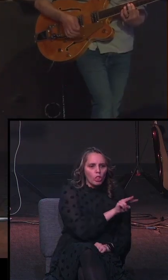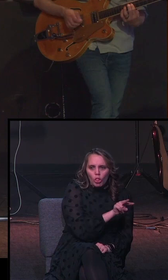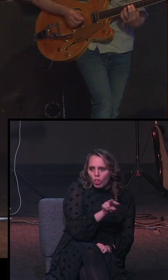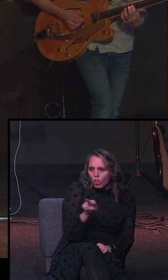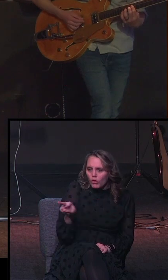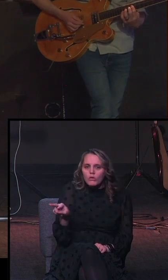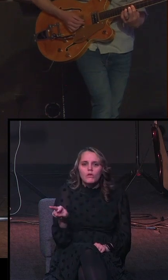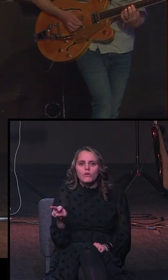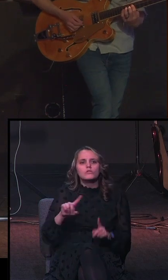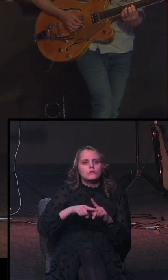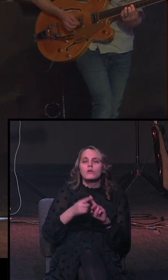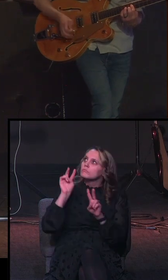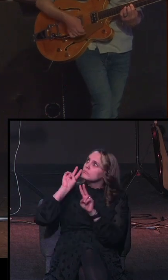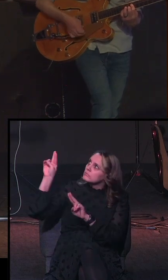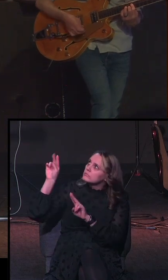at Christ.